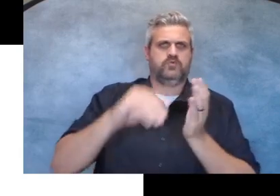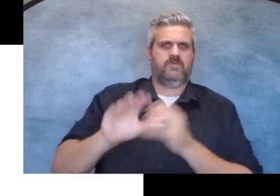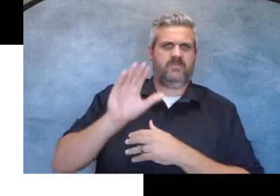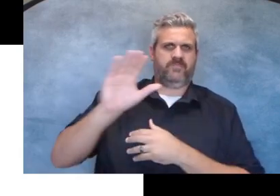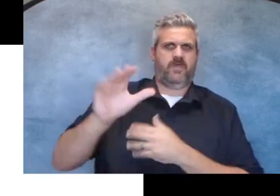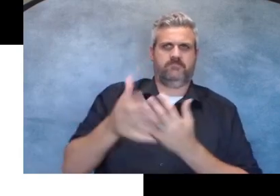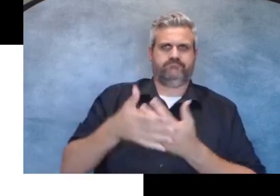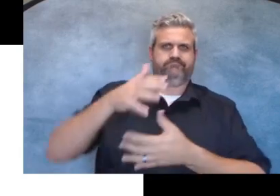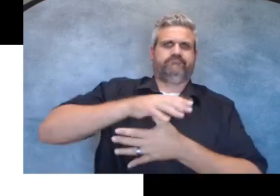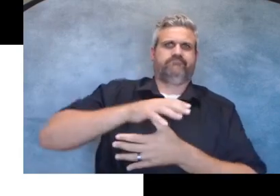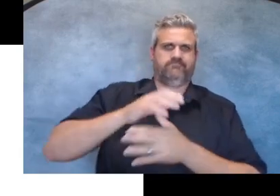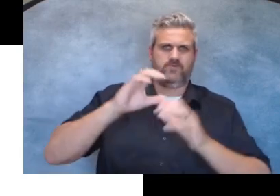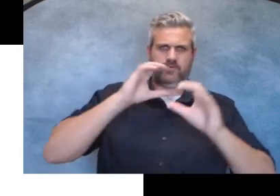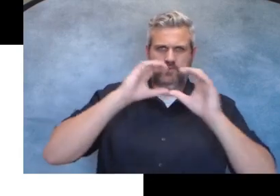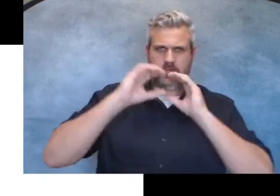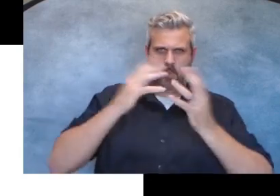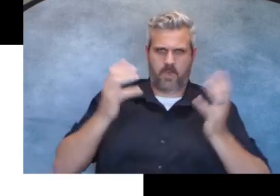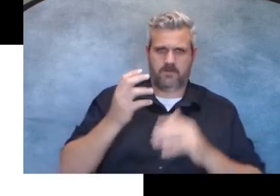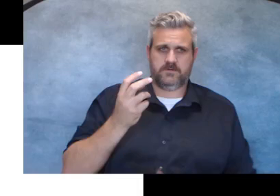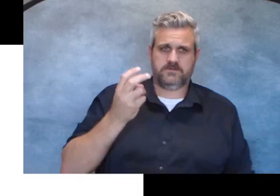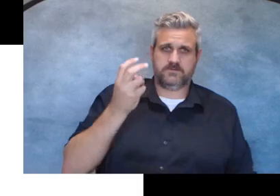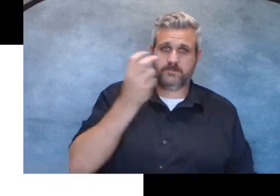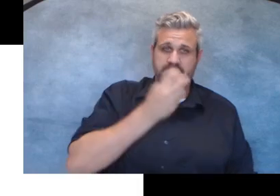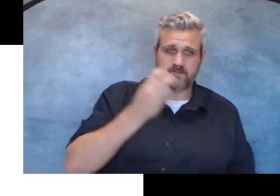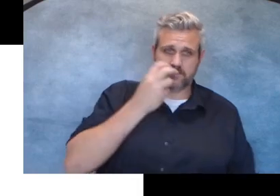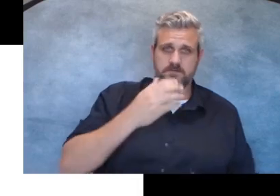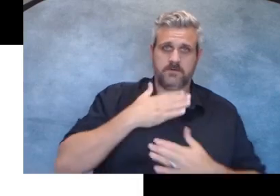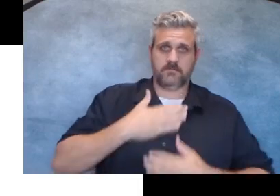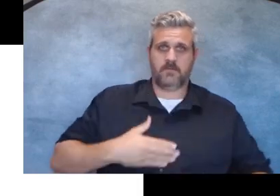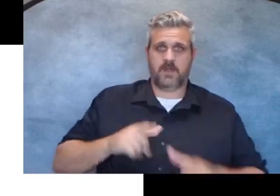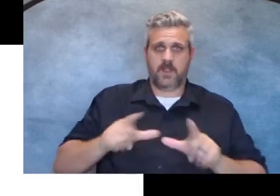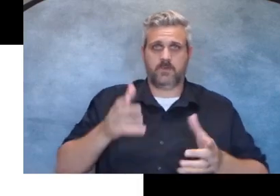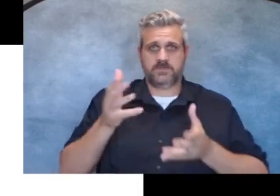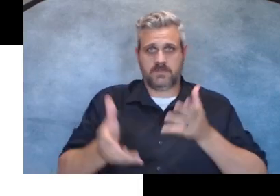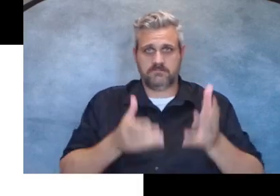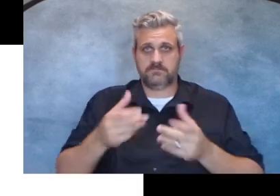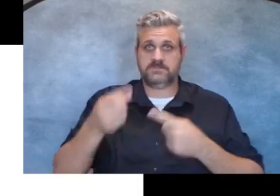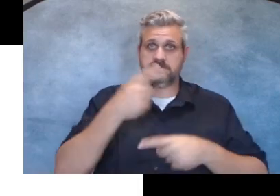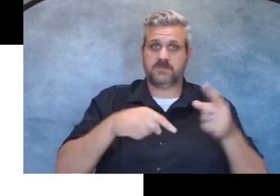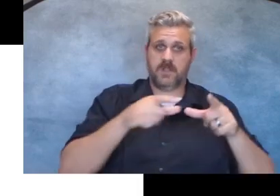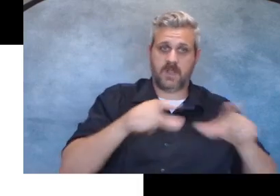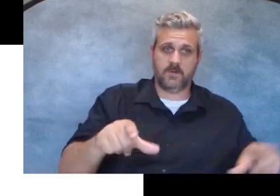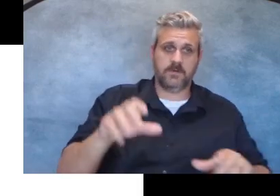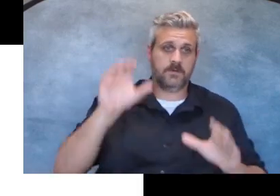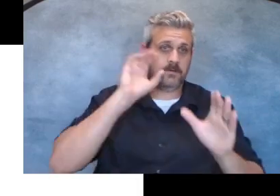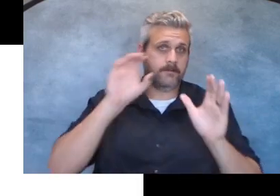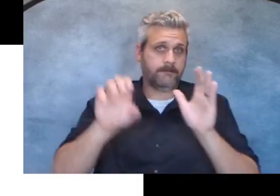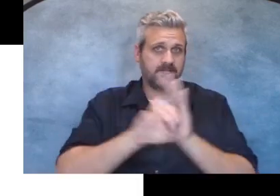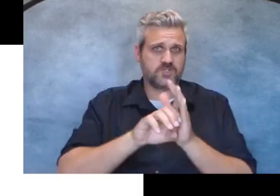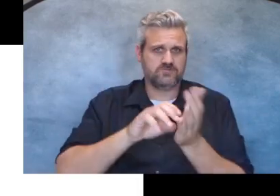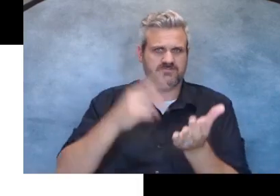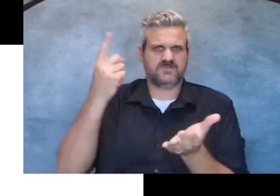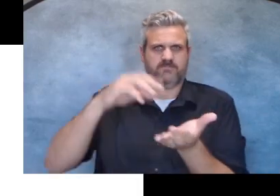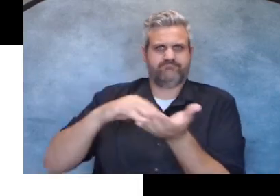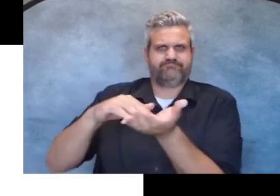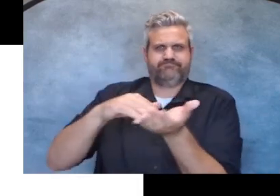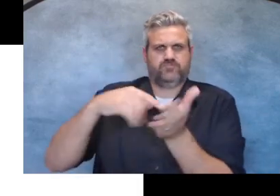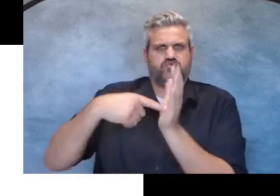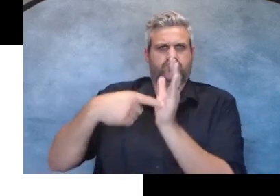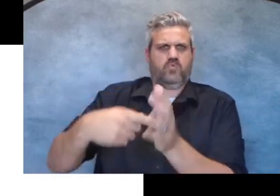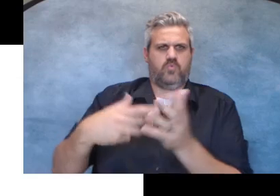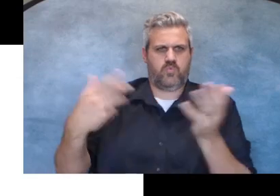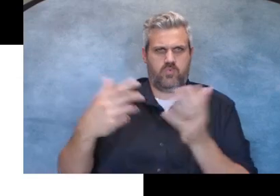of communication? Speech, body language or gestures, sign language, pictures or tactical